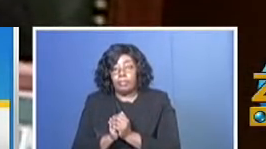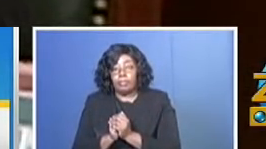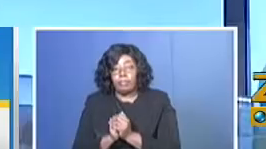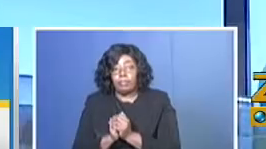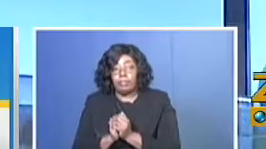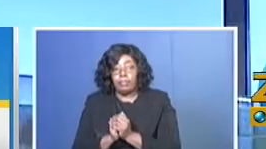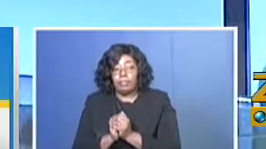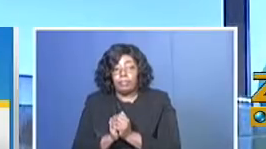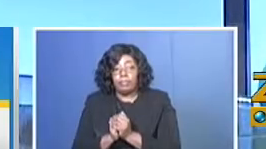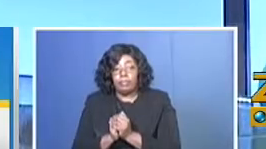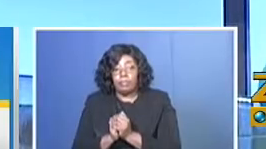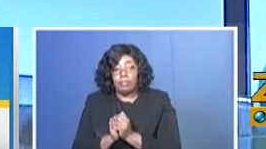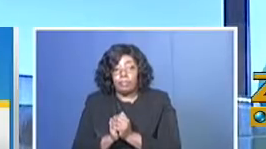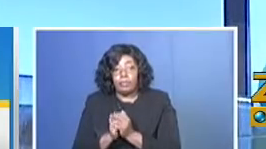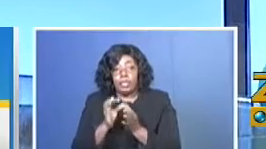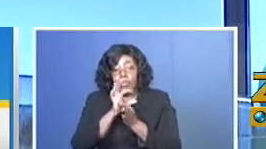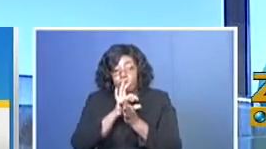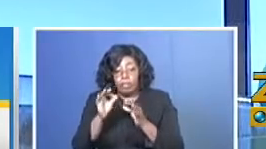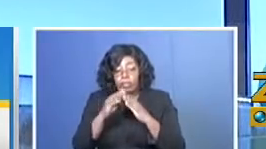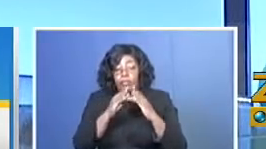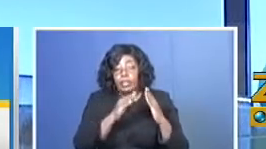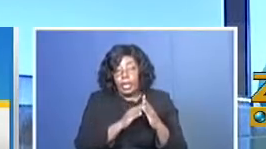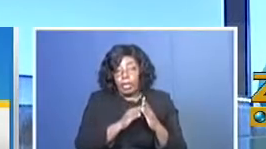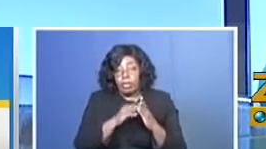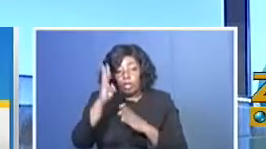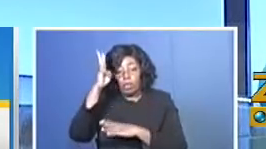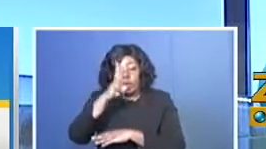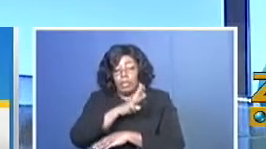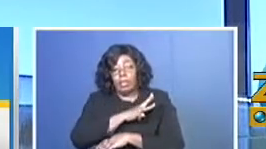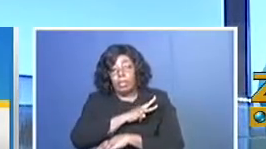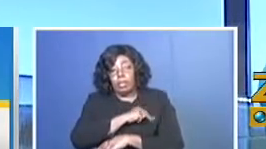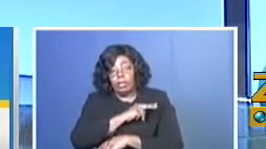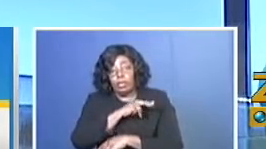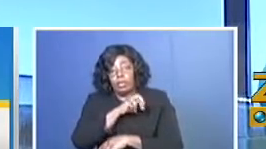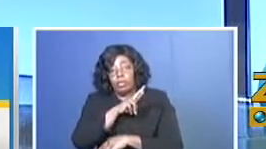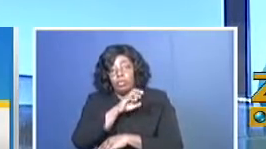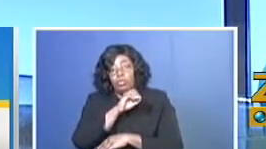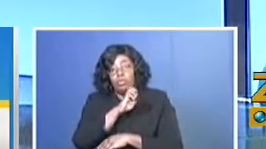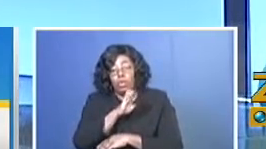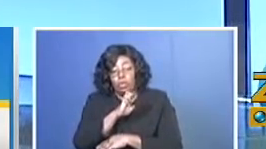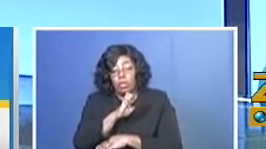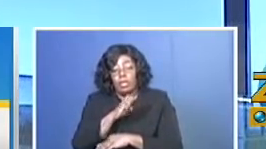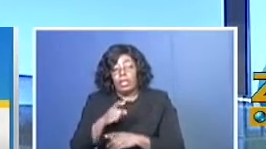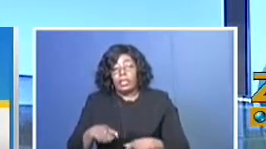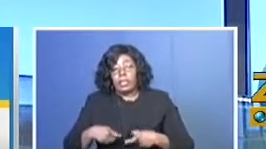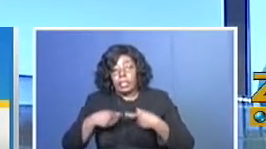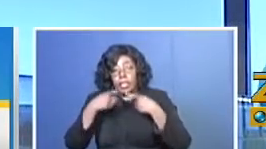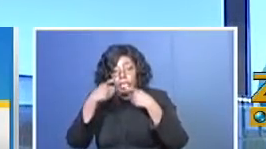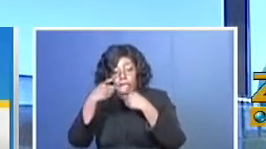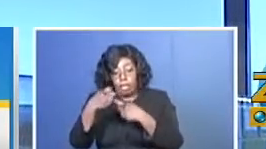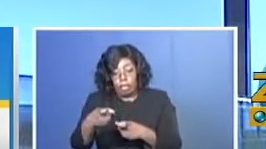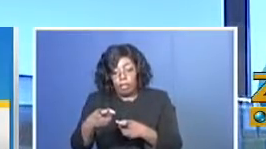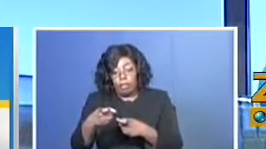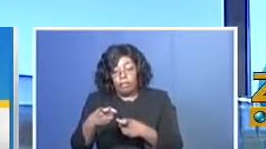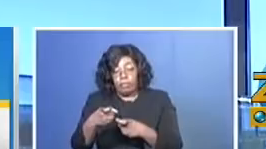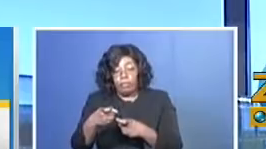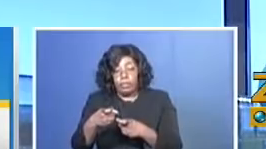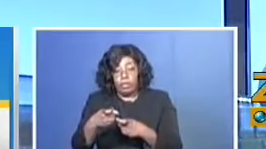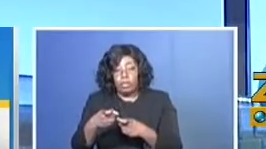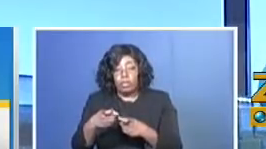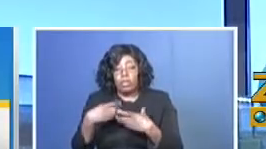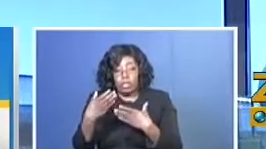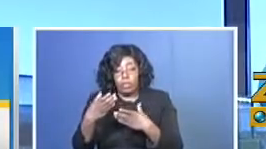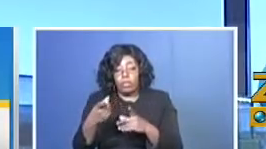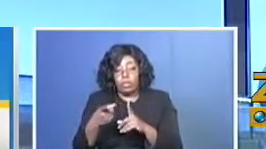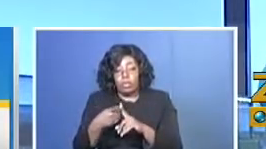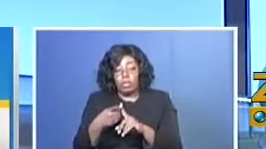News. Well, Freetown MP Wayne Munro also using his brief contribution to the debate on the resolution in the House of Assembly Wednesday